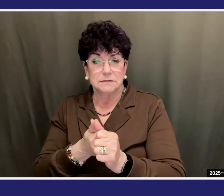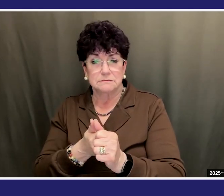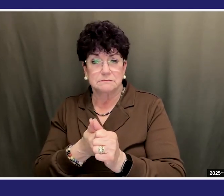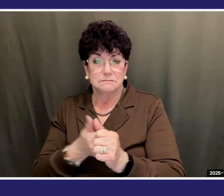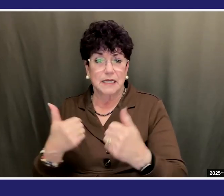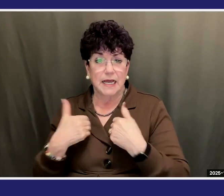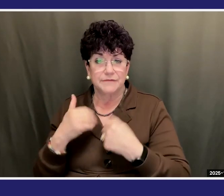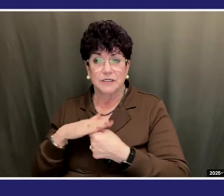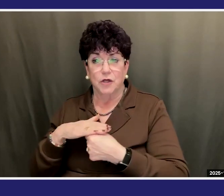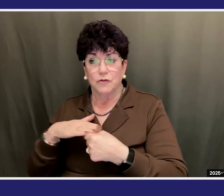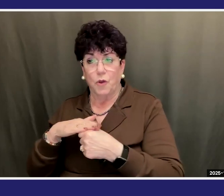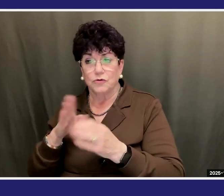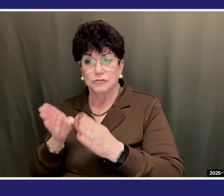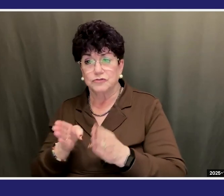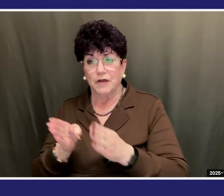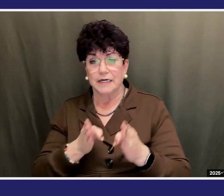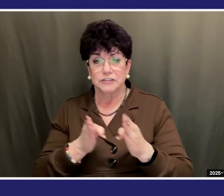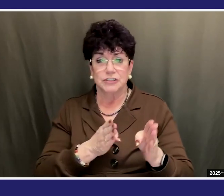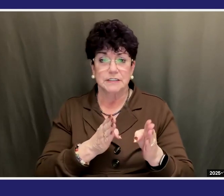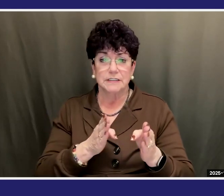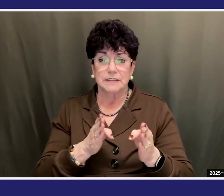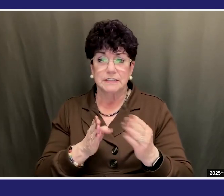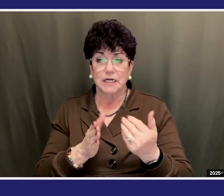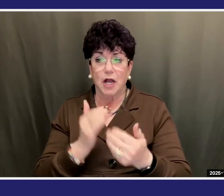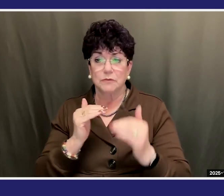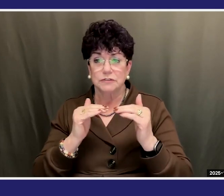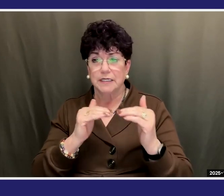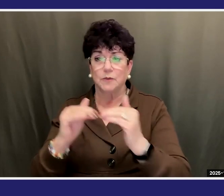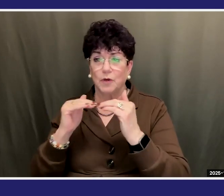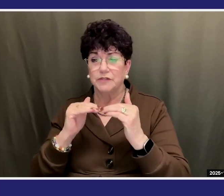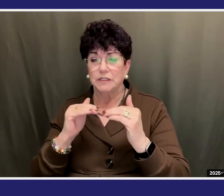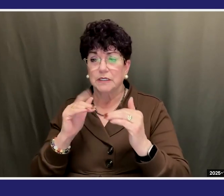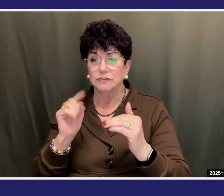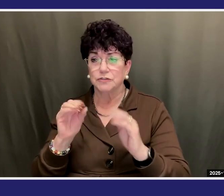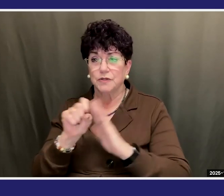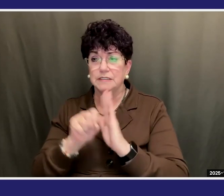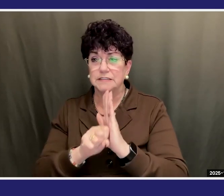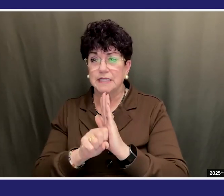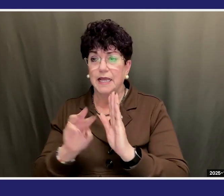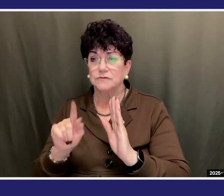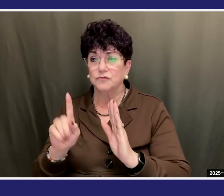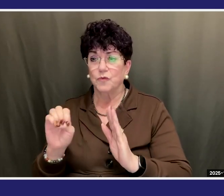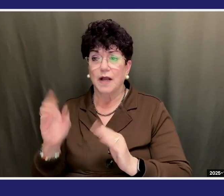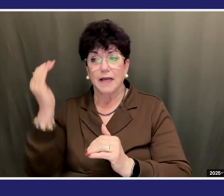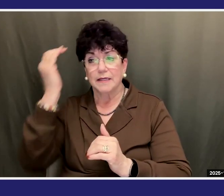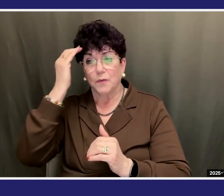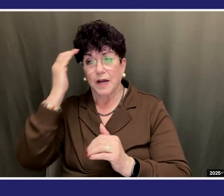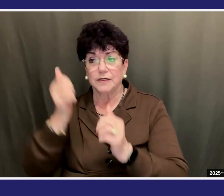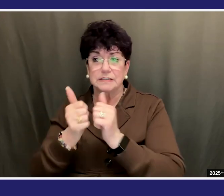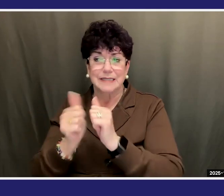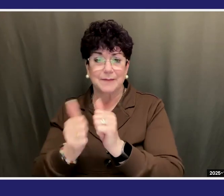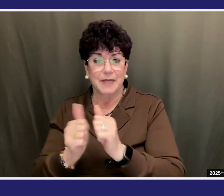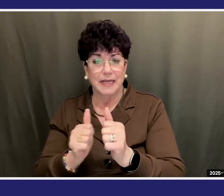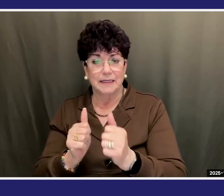having the local strategy be almost equivalent to the statewide awareness campaigns, just given